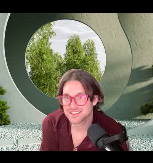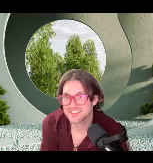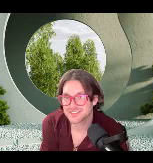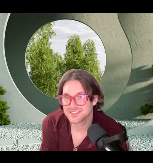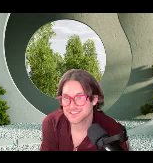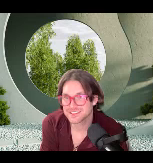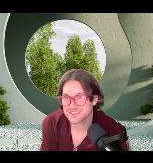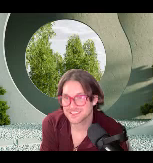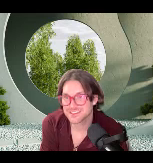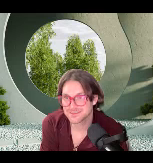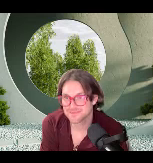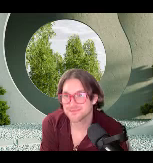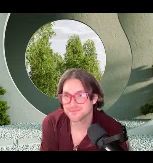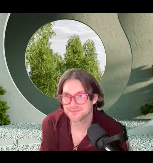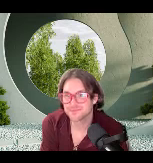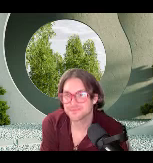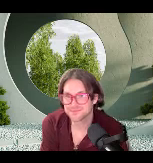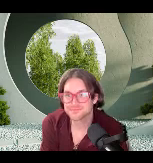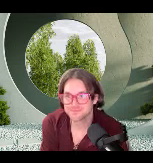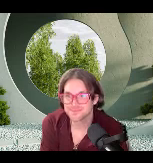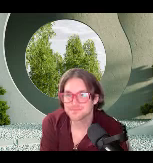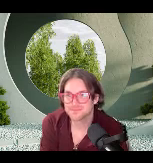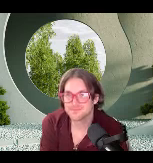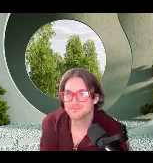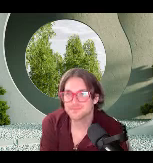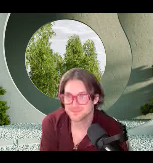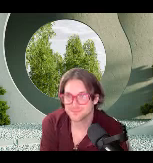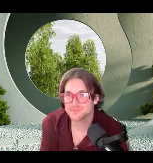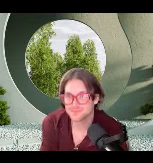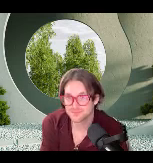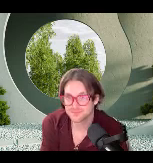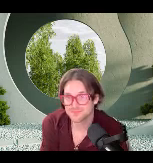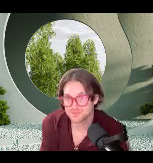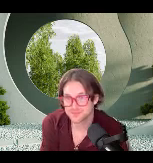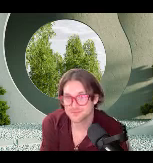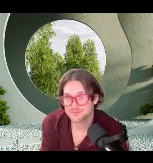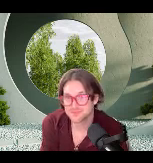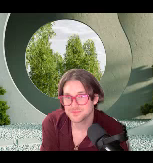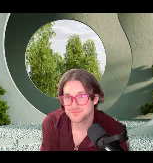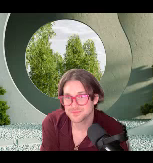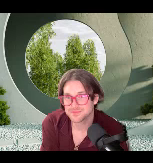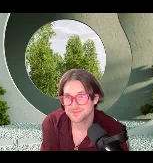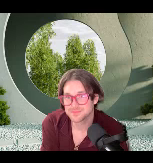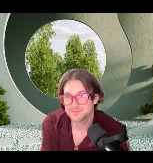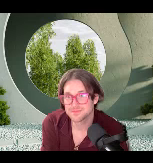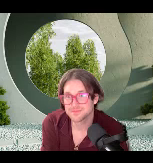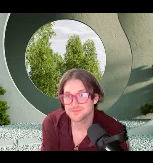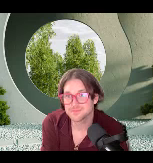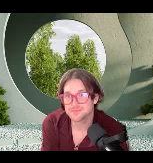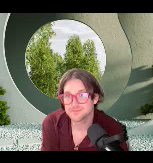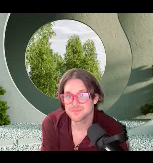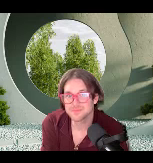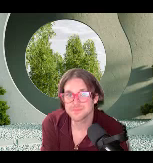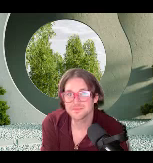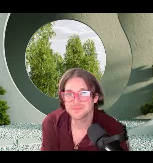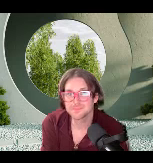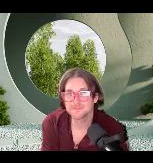they were just trying to find out about alt text. They don't need to know about the glow corner feature in this document or in this